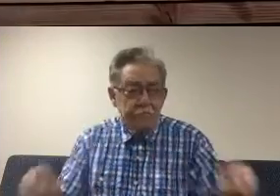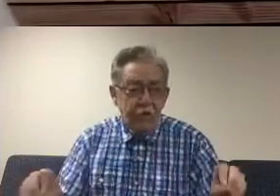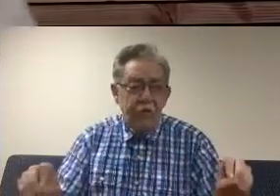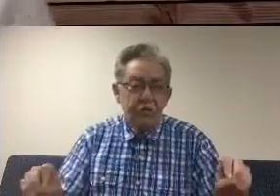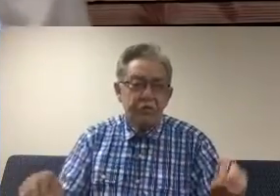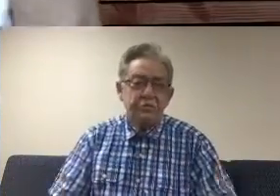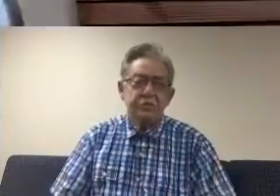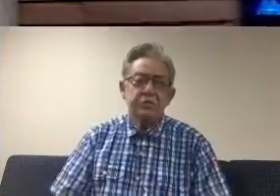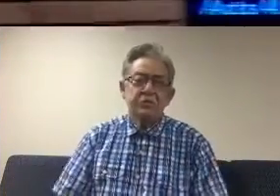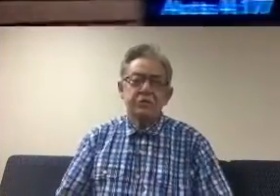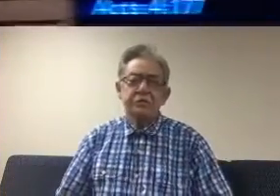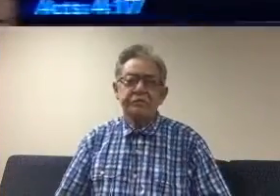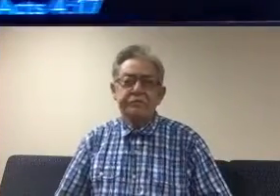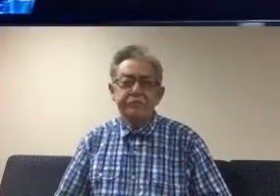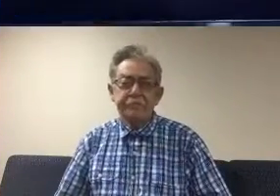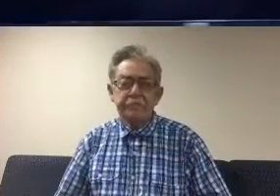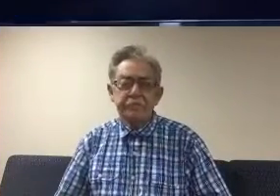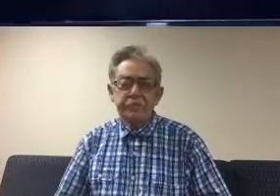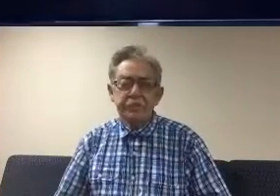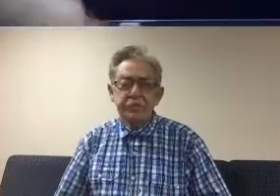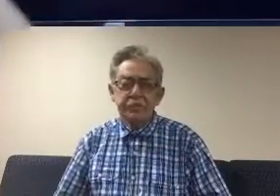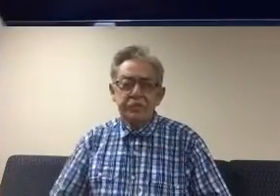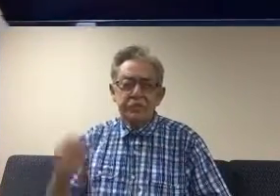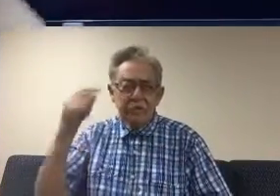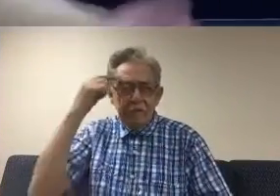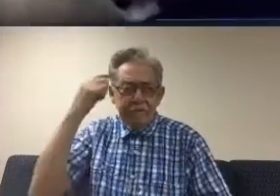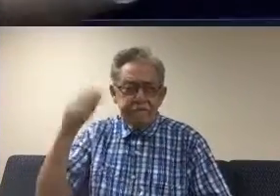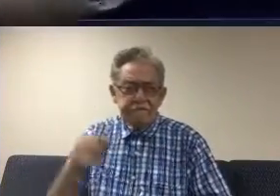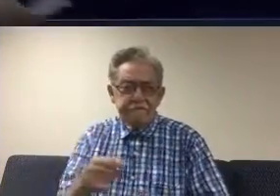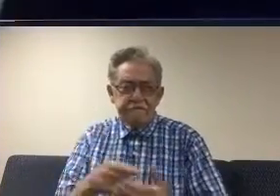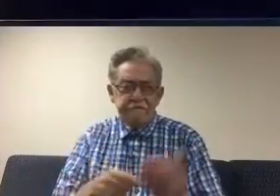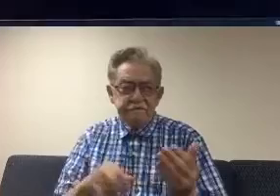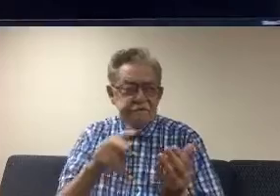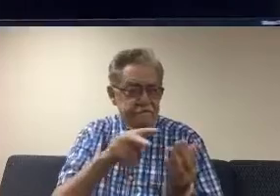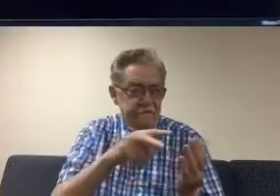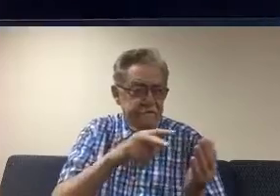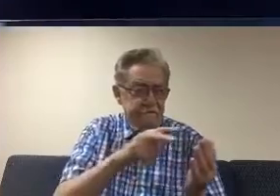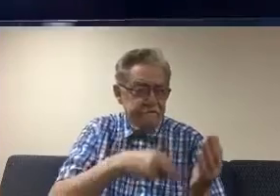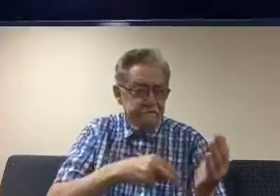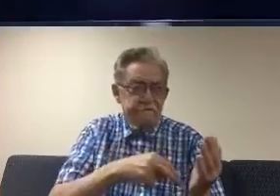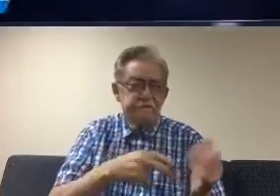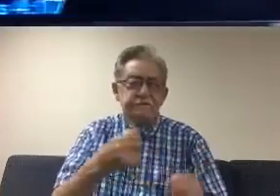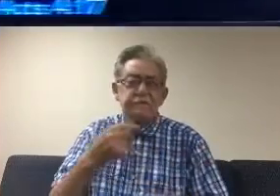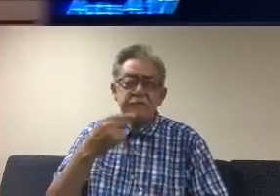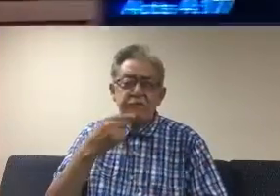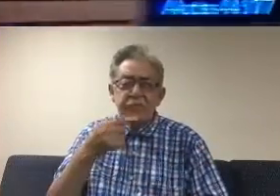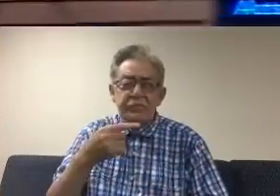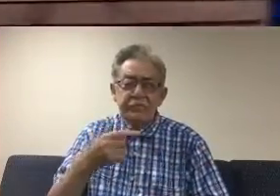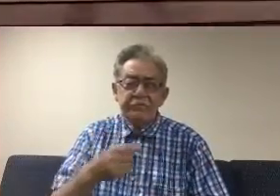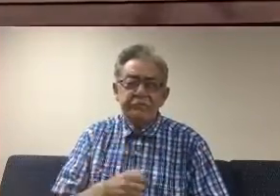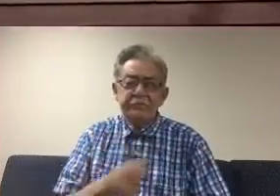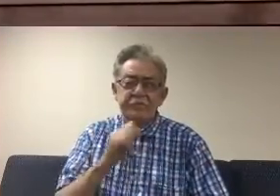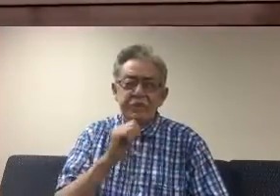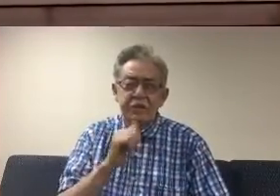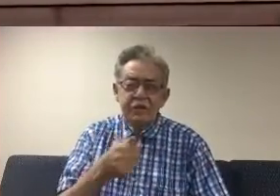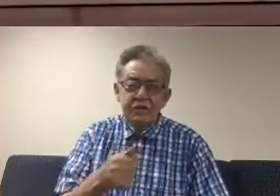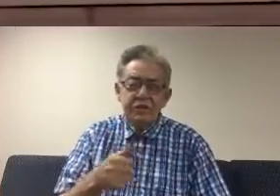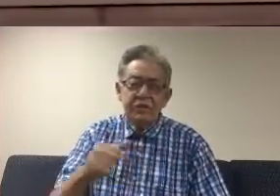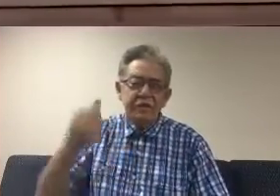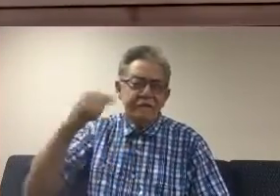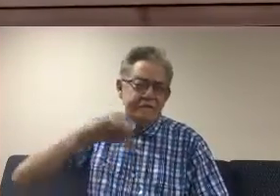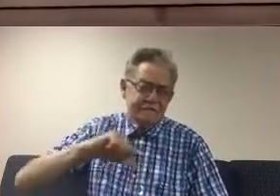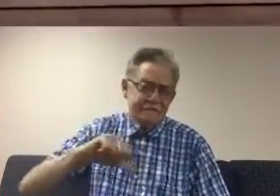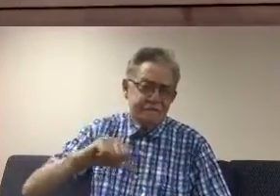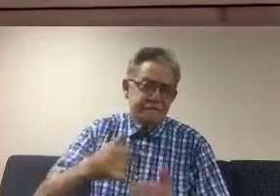what's interesting, if you'll just look at that, if you'll think about what you just read, what they said, they did not deny it